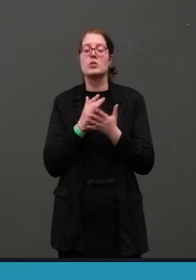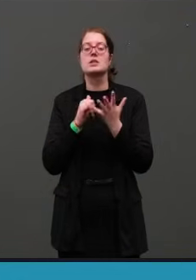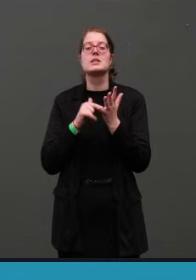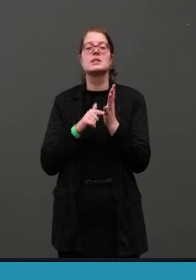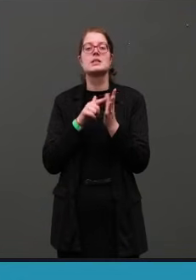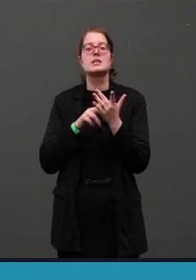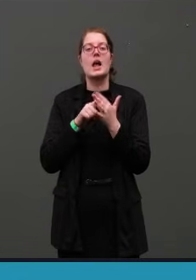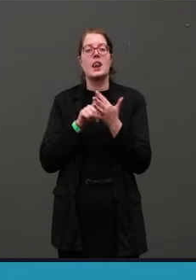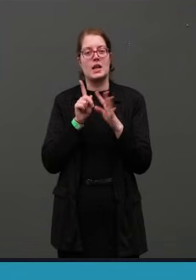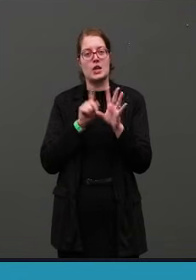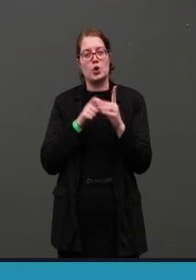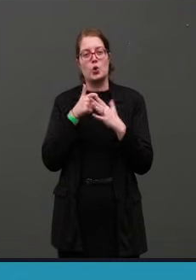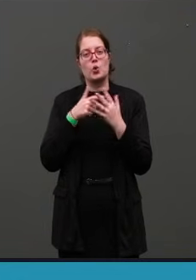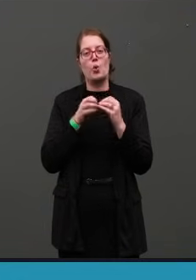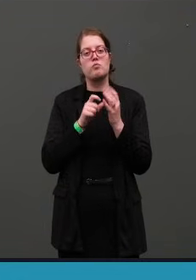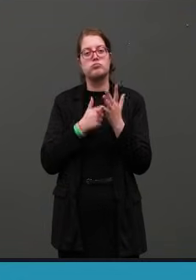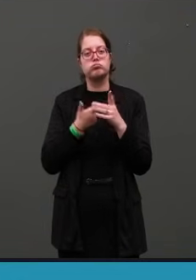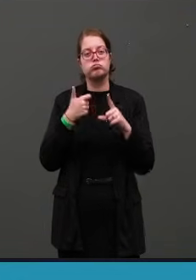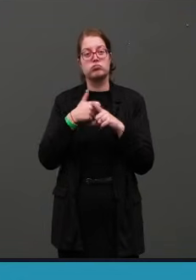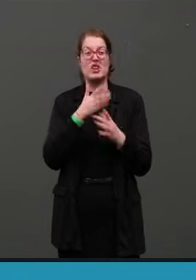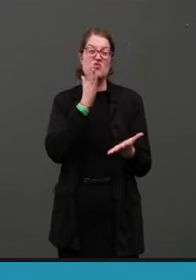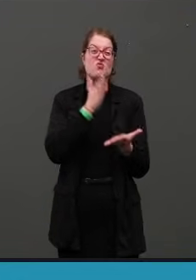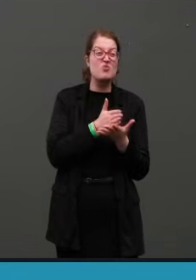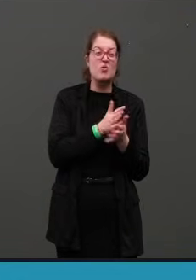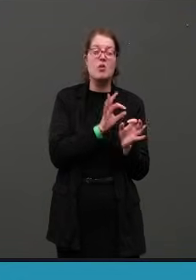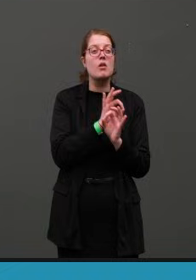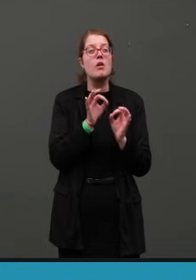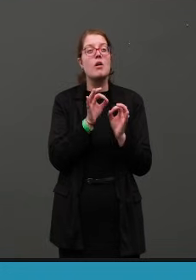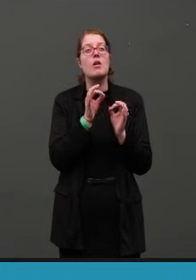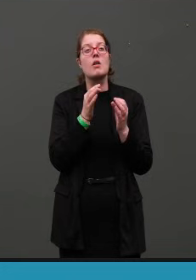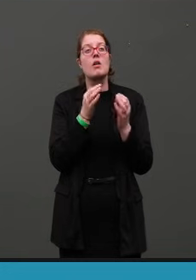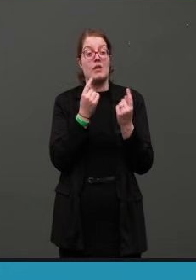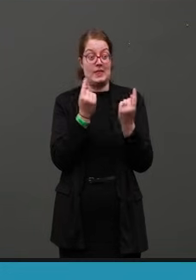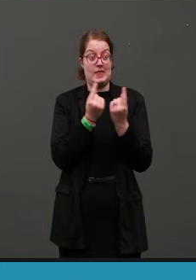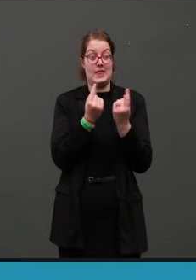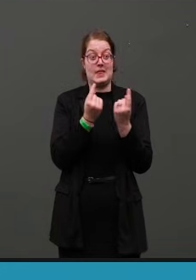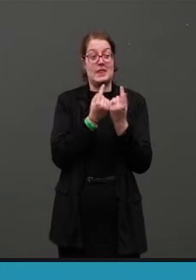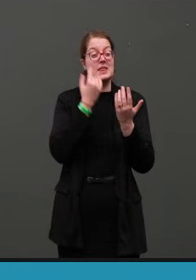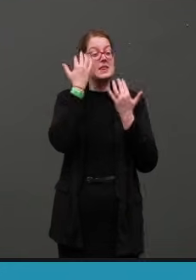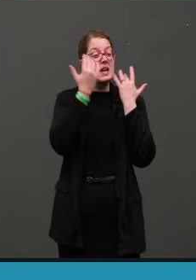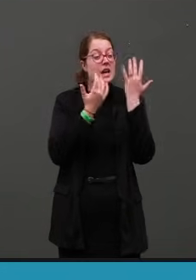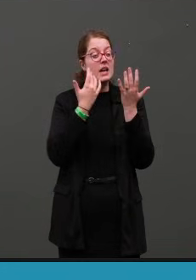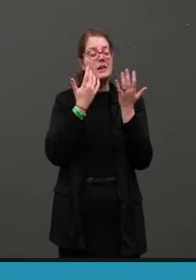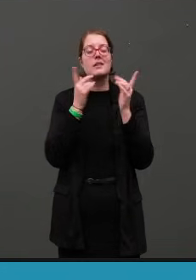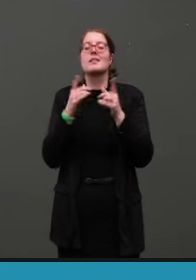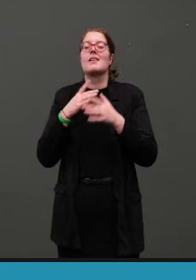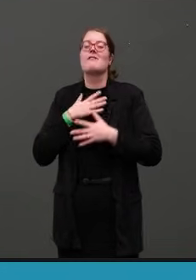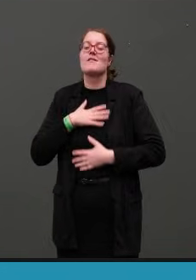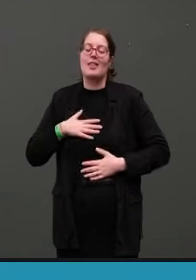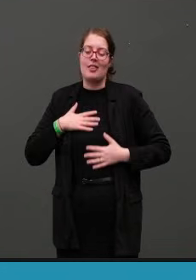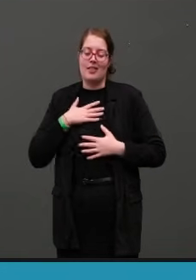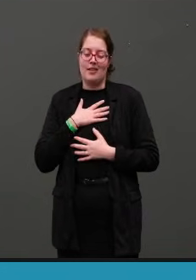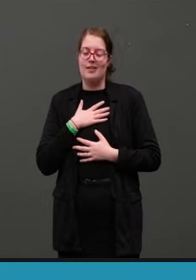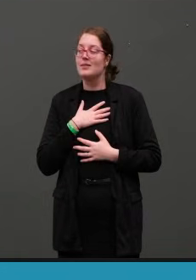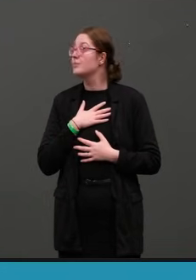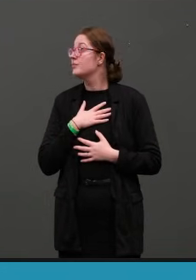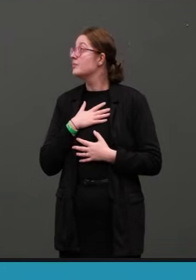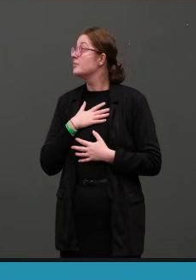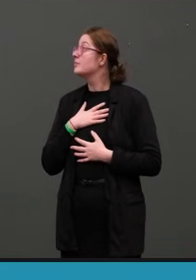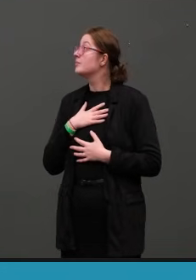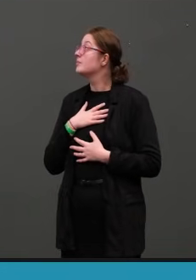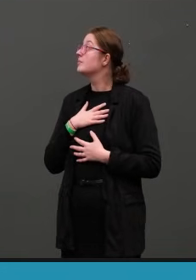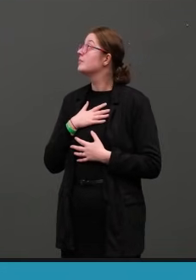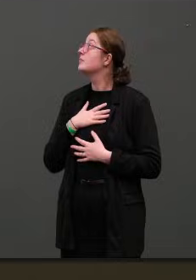truth of a thing is not so much in the think of it, but in the feel of it. And what this means is that sometimes you gloss over